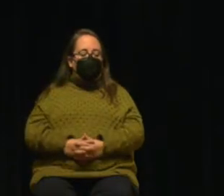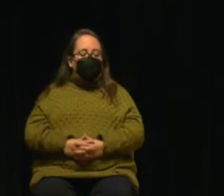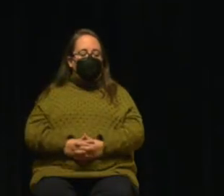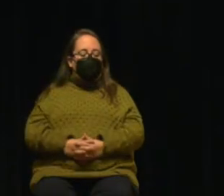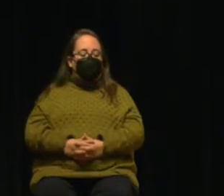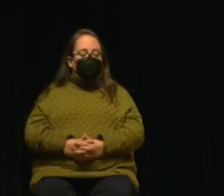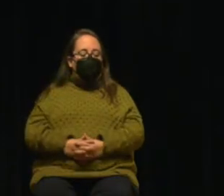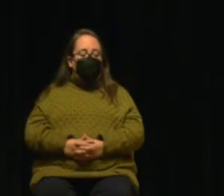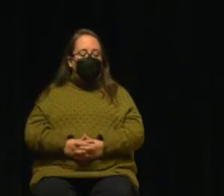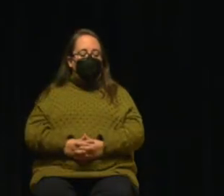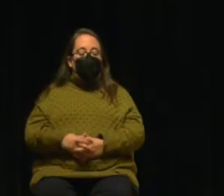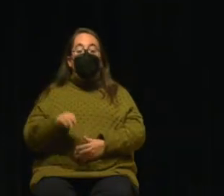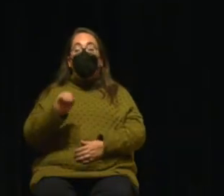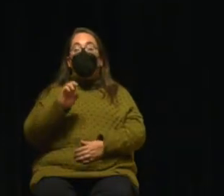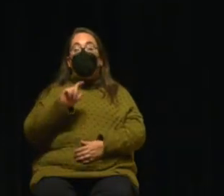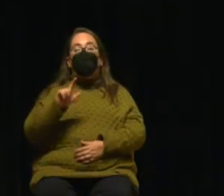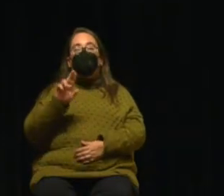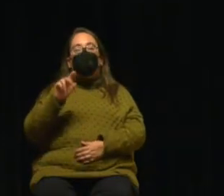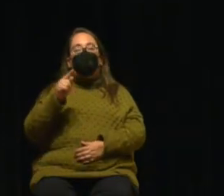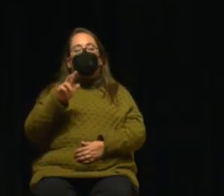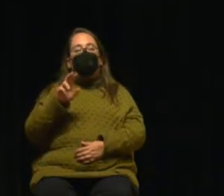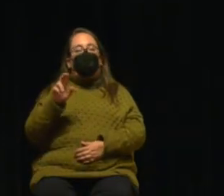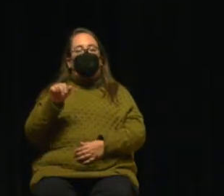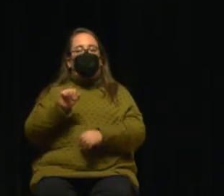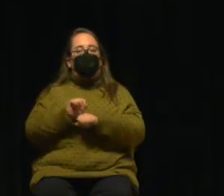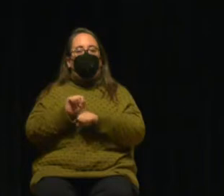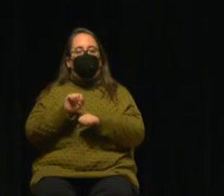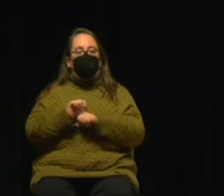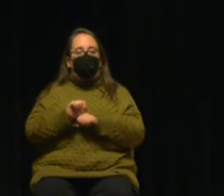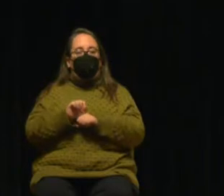So Still's Underground Railroad work also